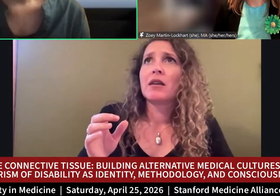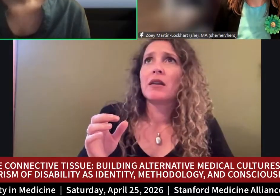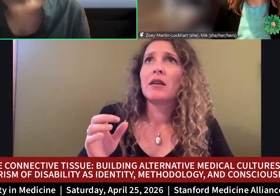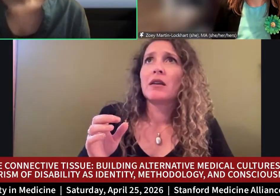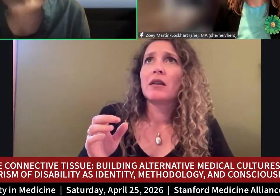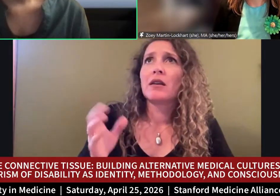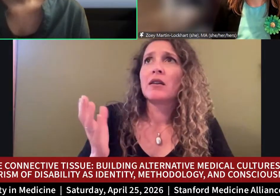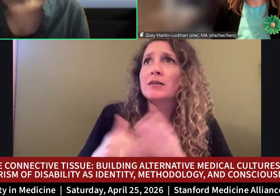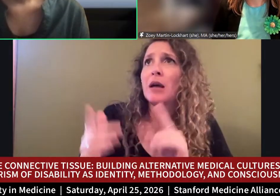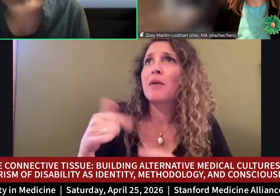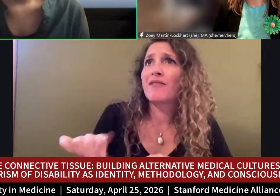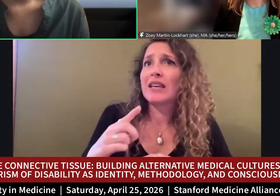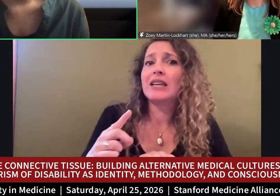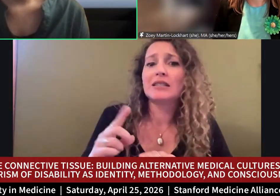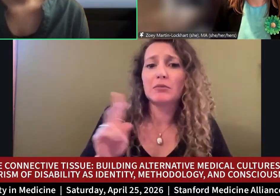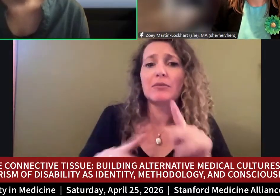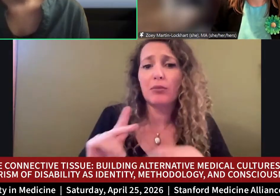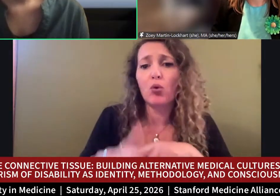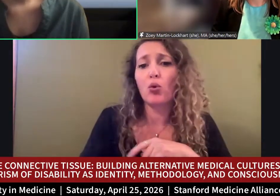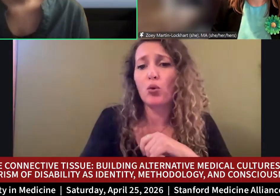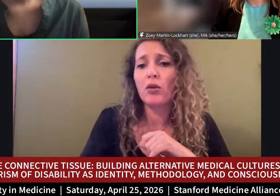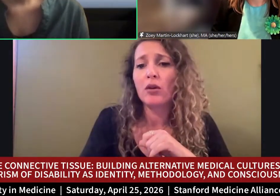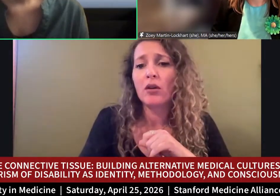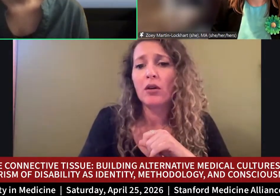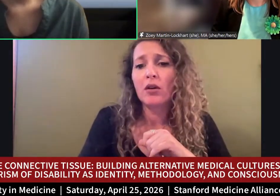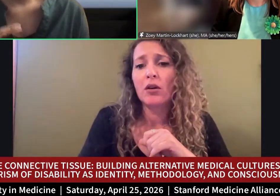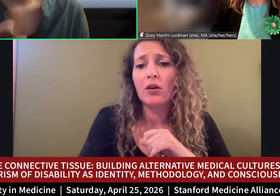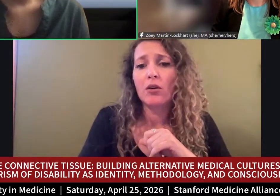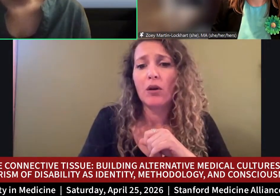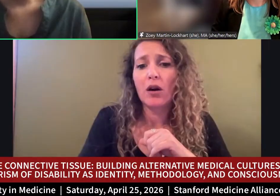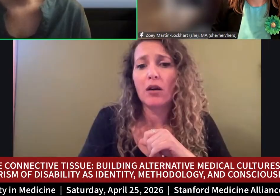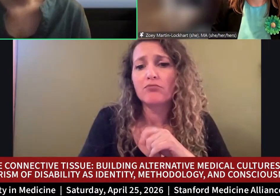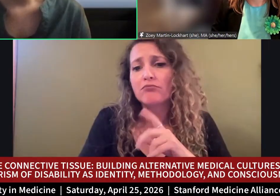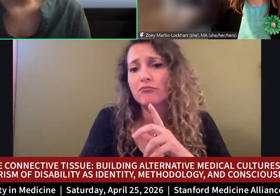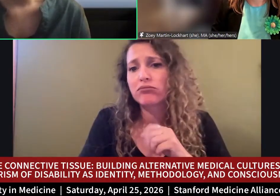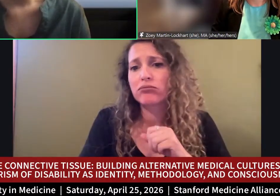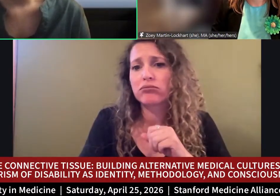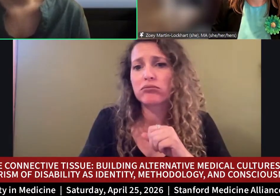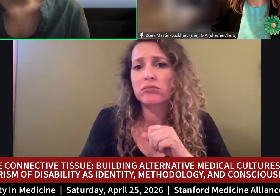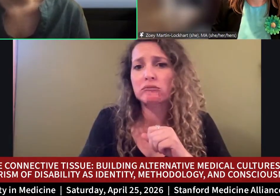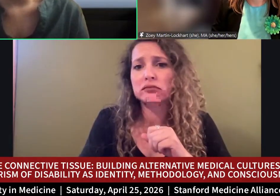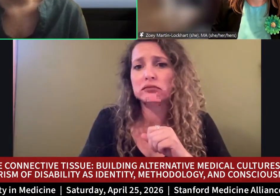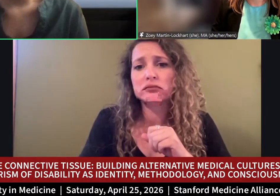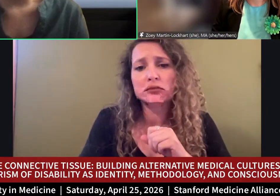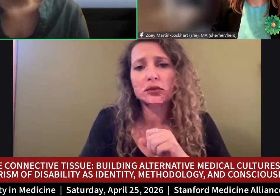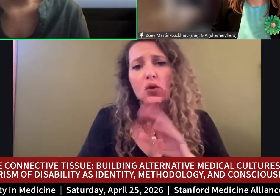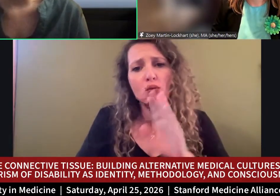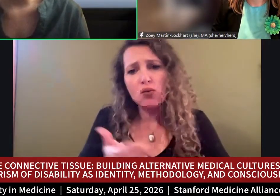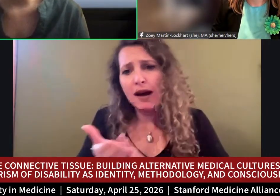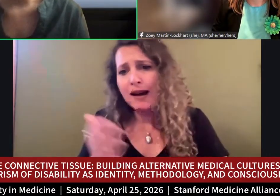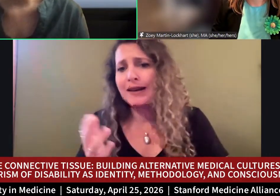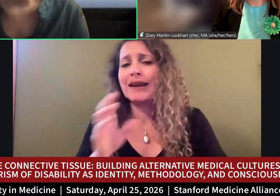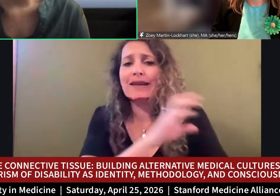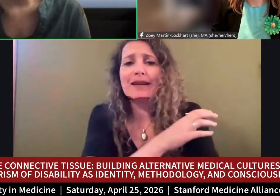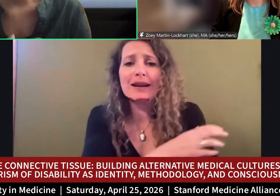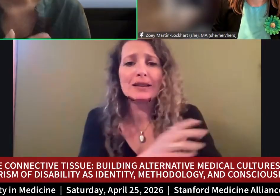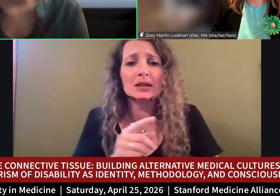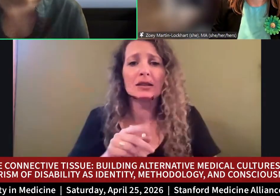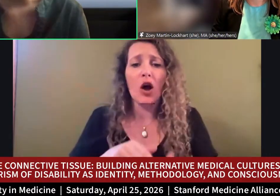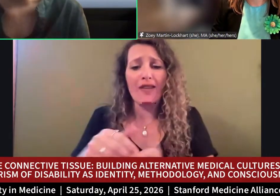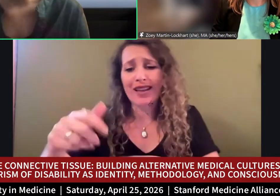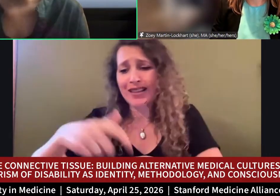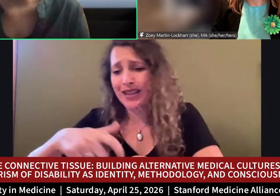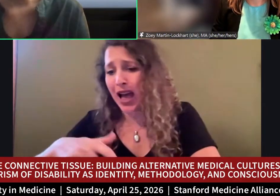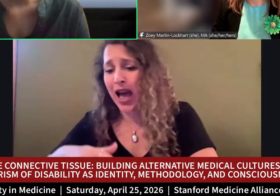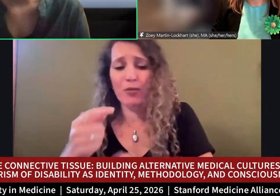whether some of these folks who are running clinics that are very specialty, often treating zebras and can't